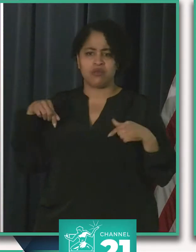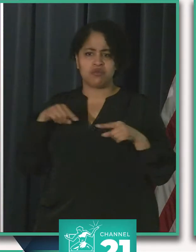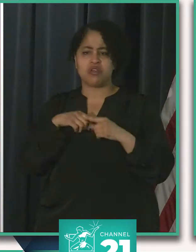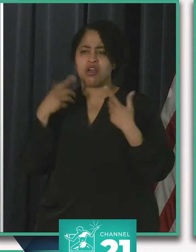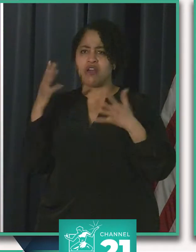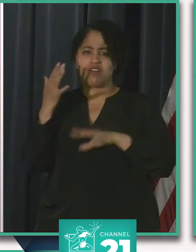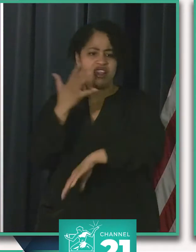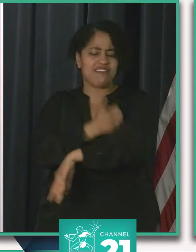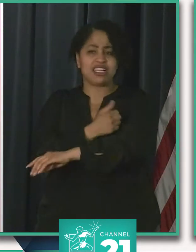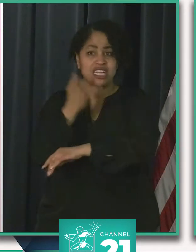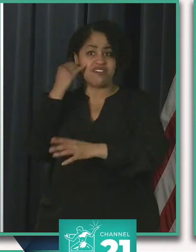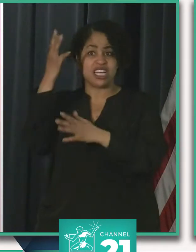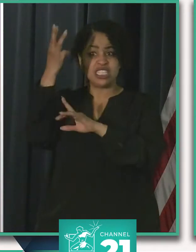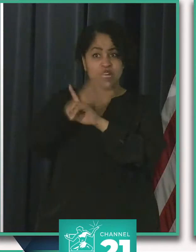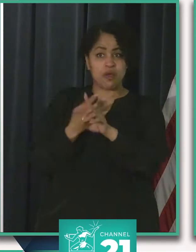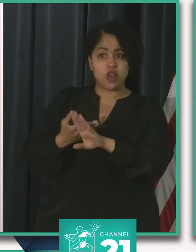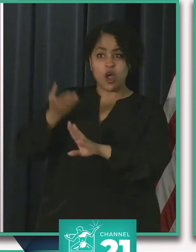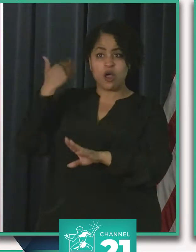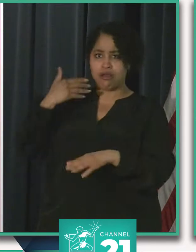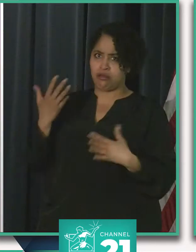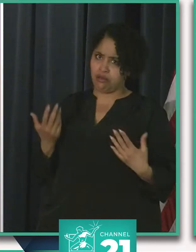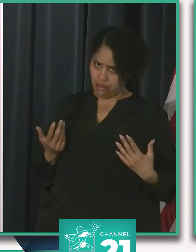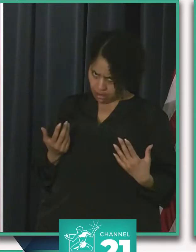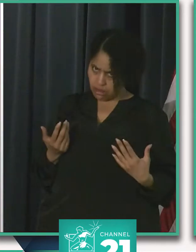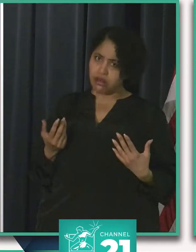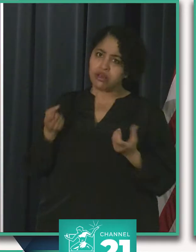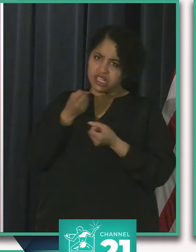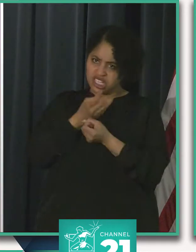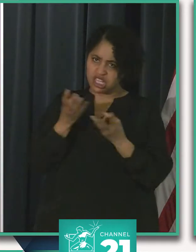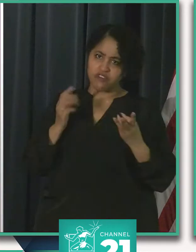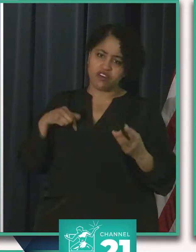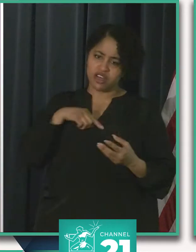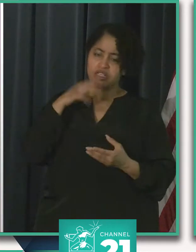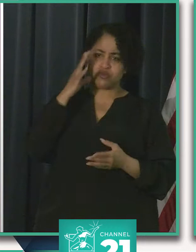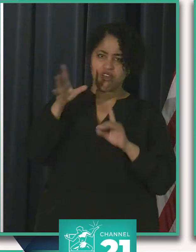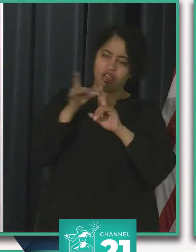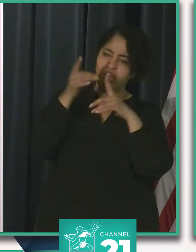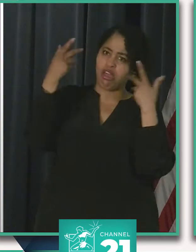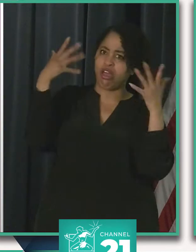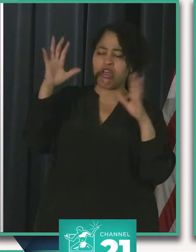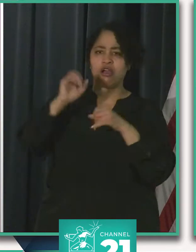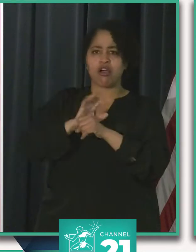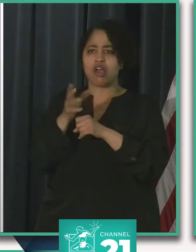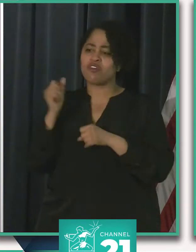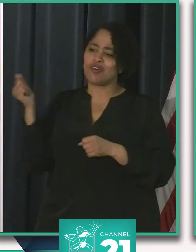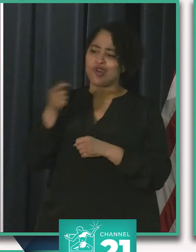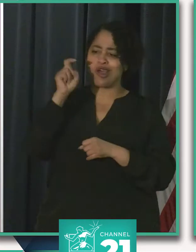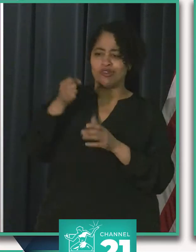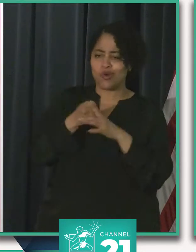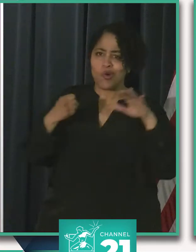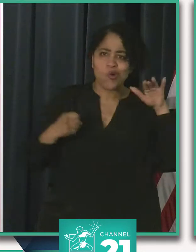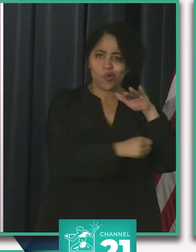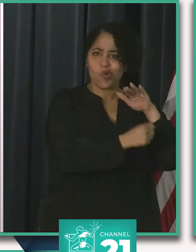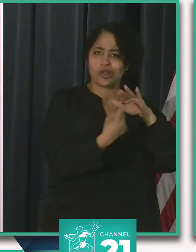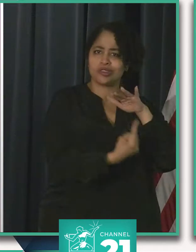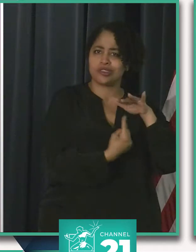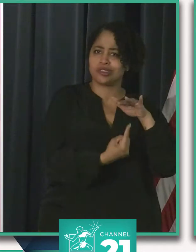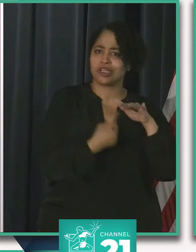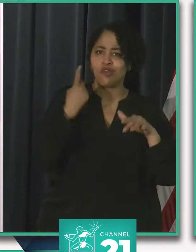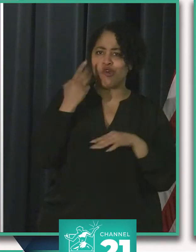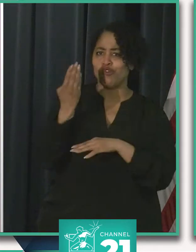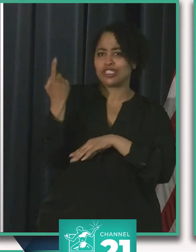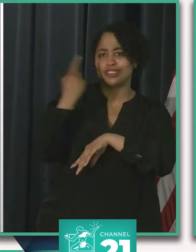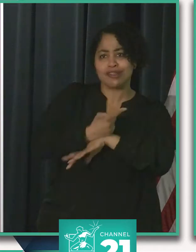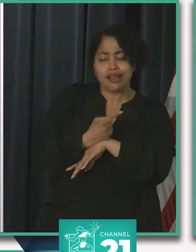this been 6 months ago, there's a good chance several of us would have had COVID, and certainly we all would have had to quarantine for 14 days.